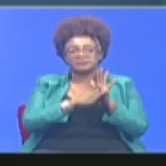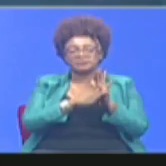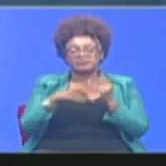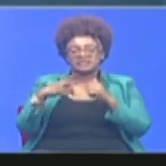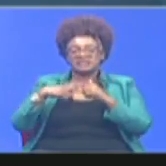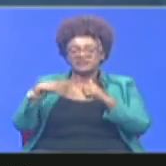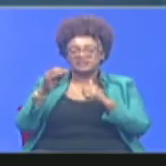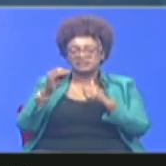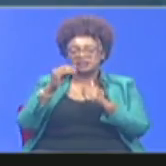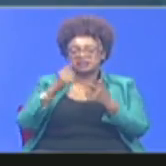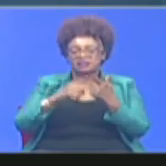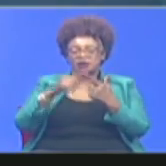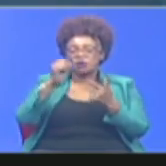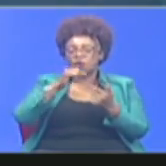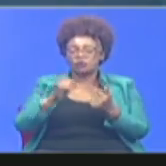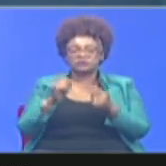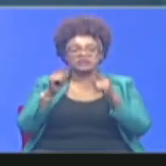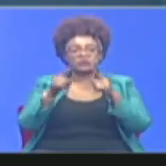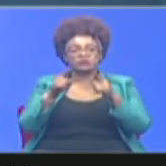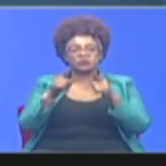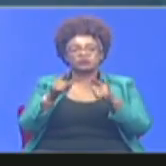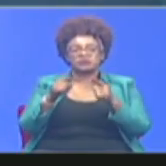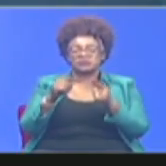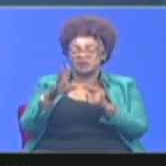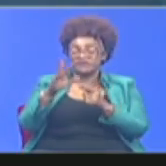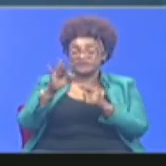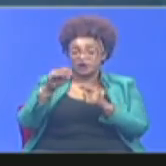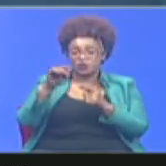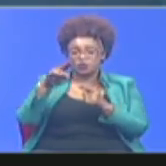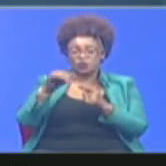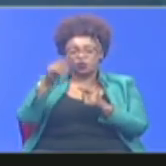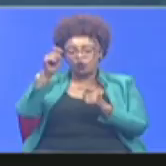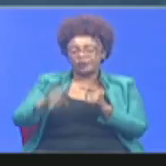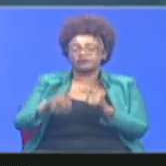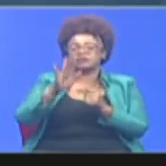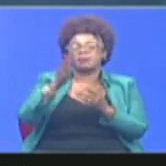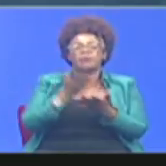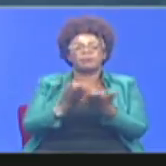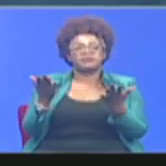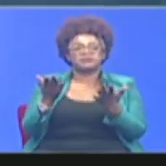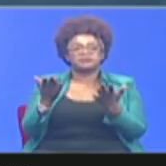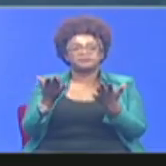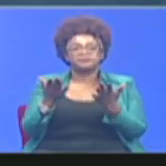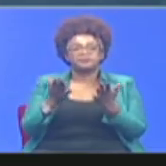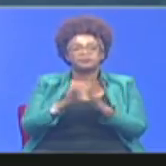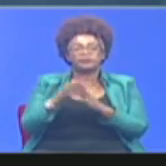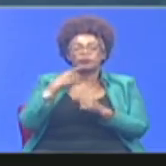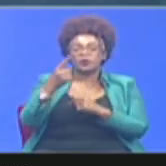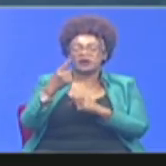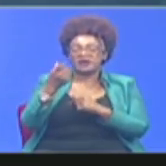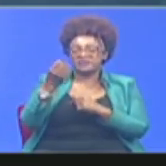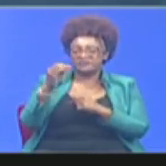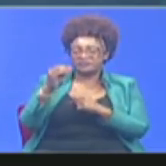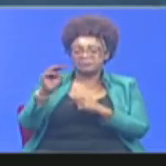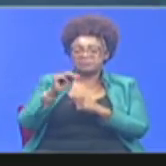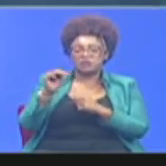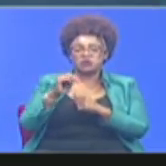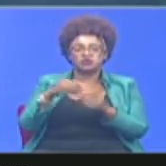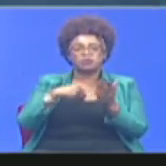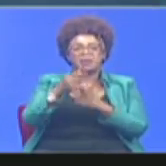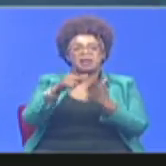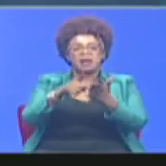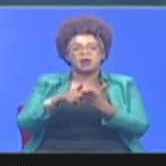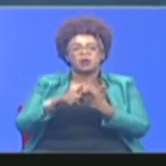70-year-old widow has accused a Faulu microfinance bank of auctioning her property worth 150 million shillings to repay a loan